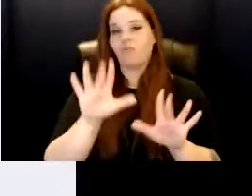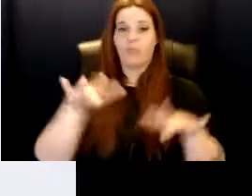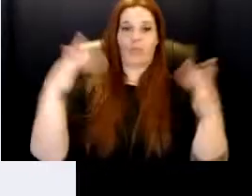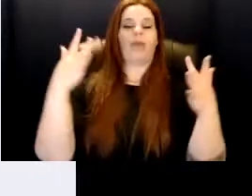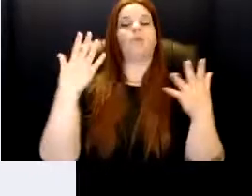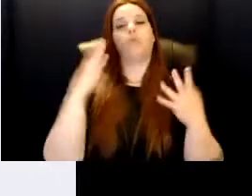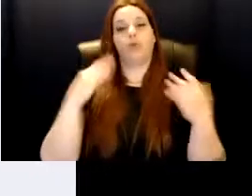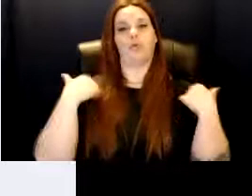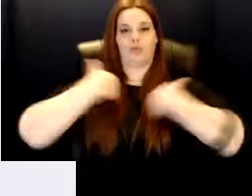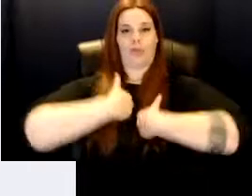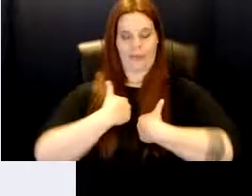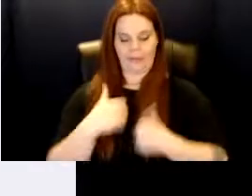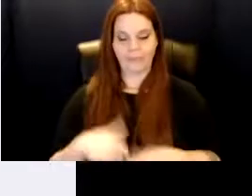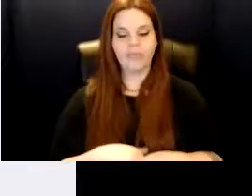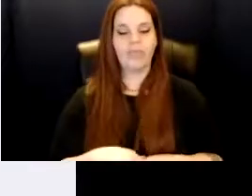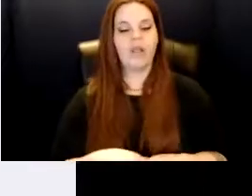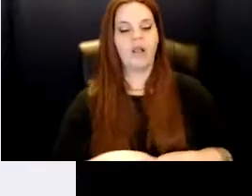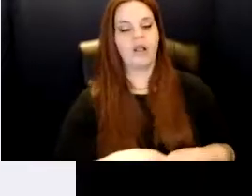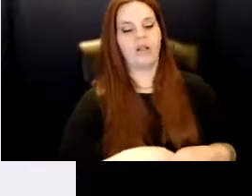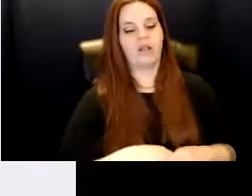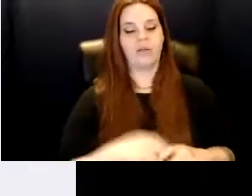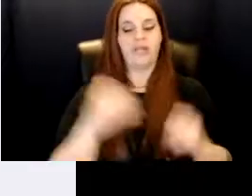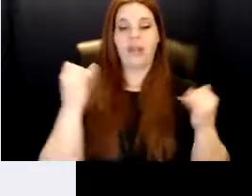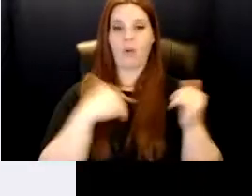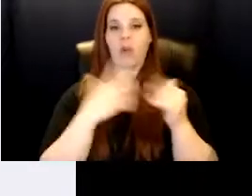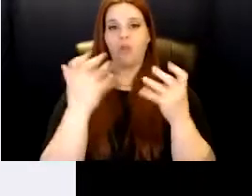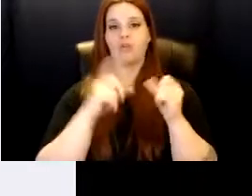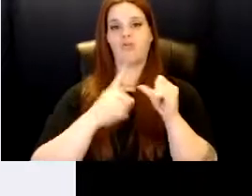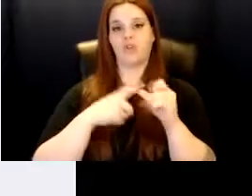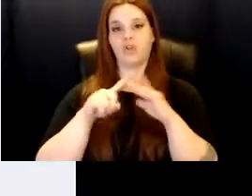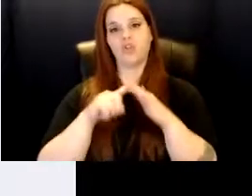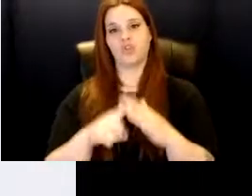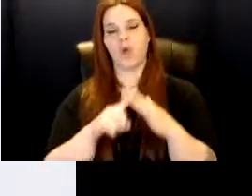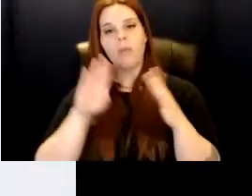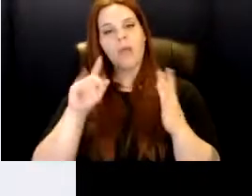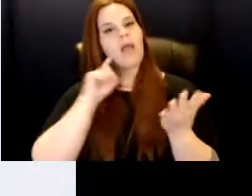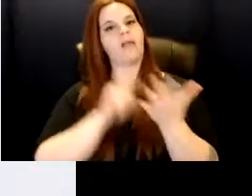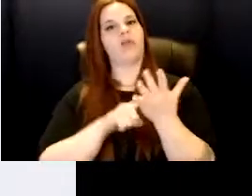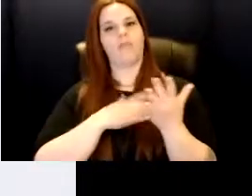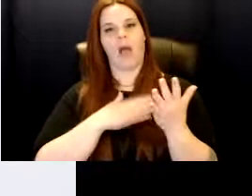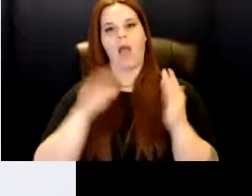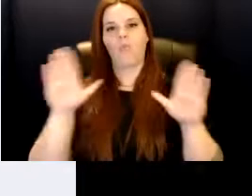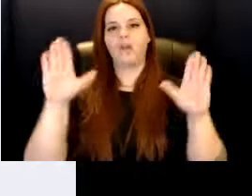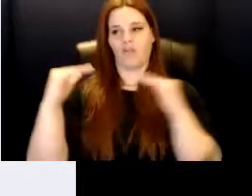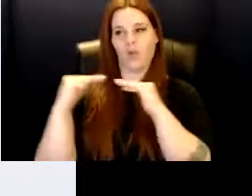on. Now, I'd like to first start by acknowledging my wonderful colleagues, most especially